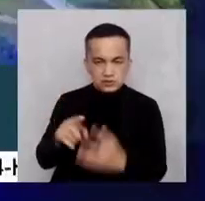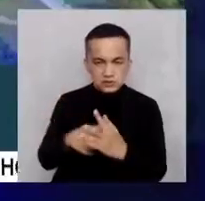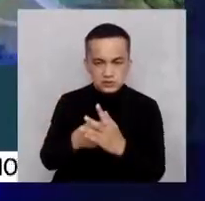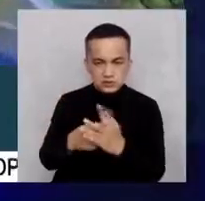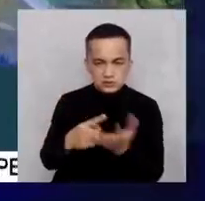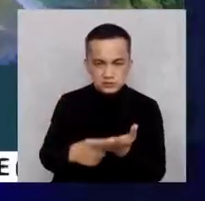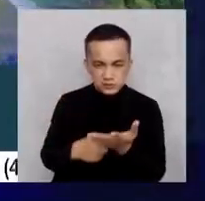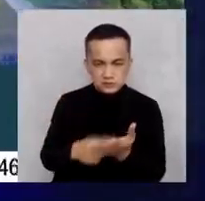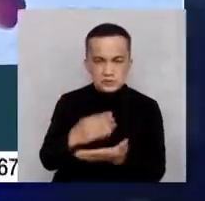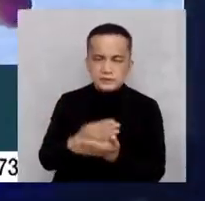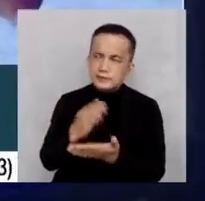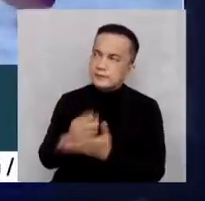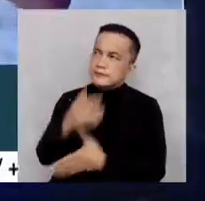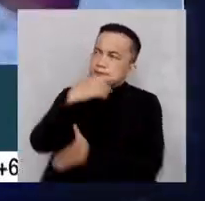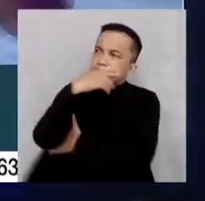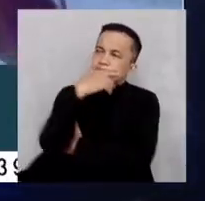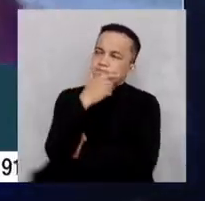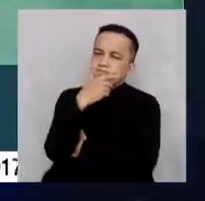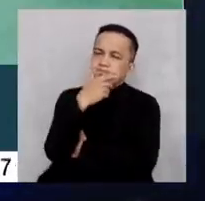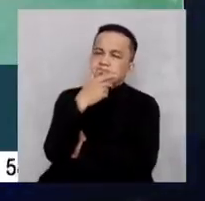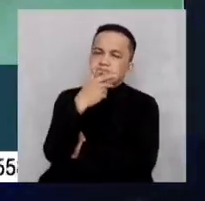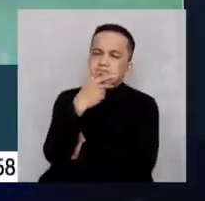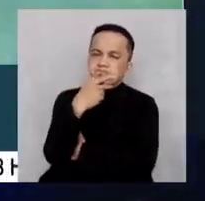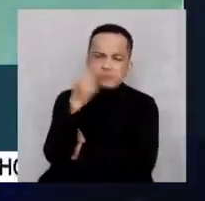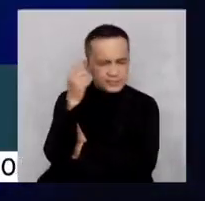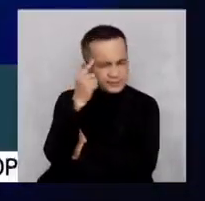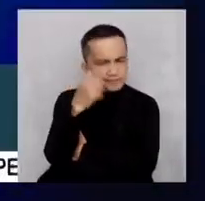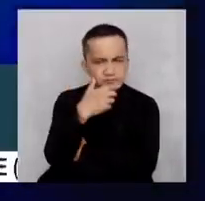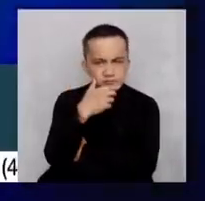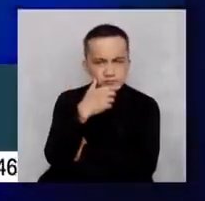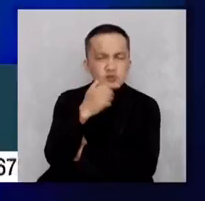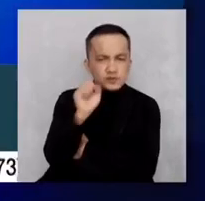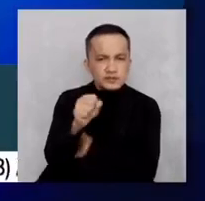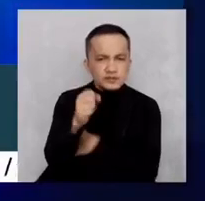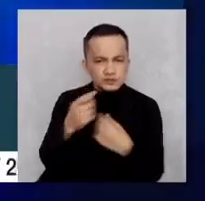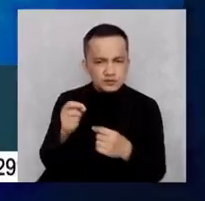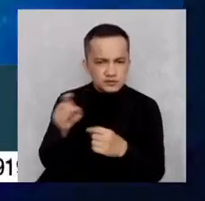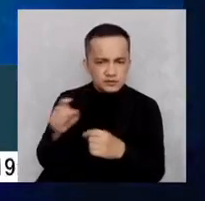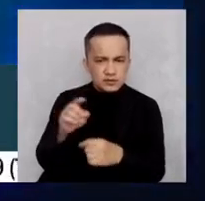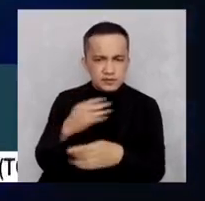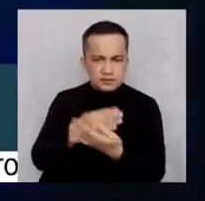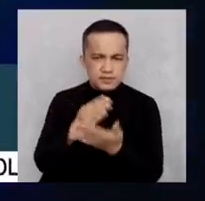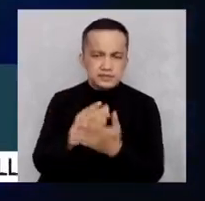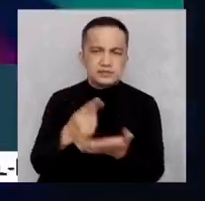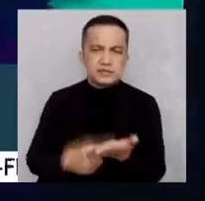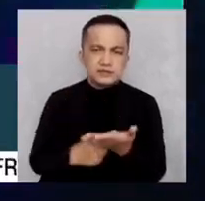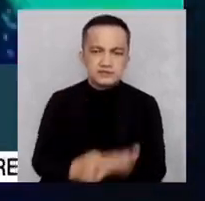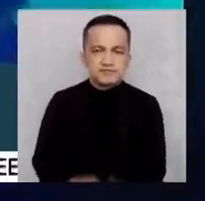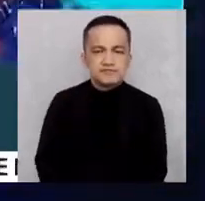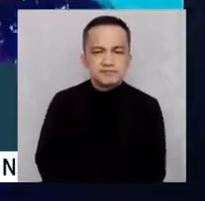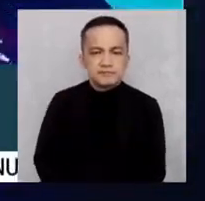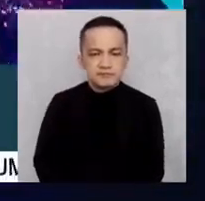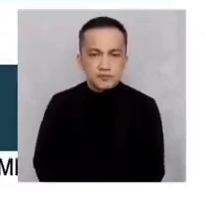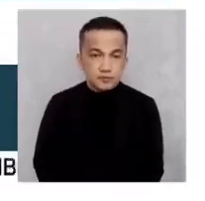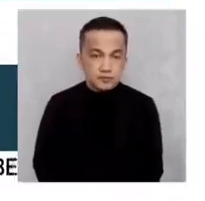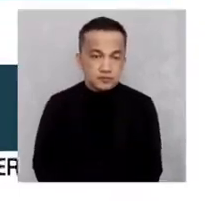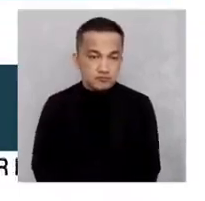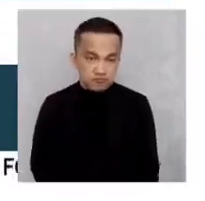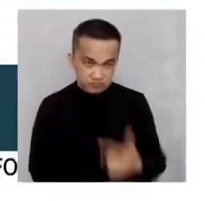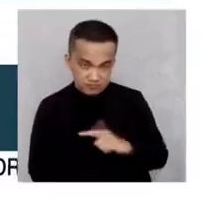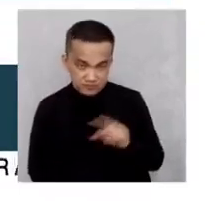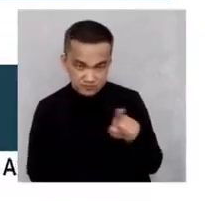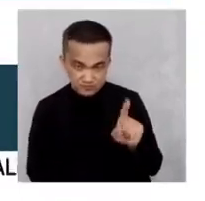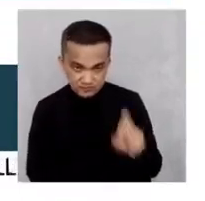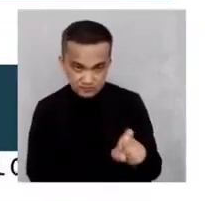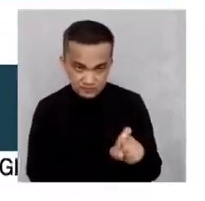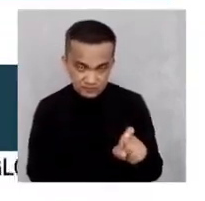So I'm thinking maybe we can just do that during the budget deliberation. Mm-hmm. But will you be able to arrive at the answers,